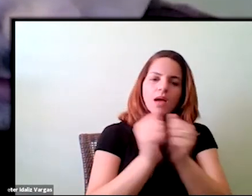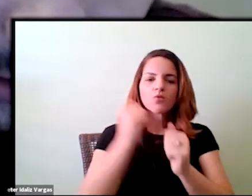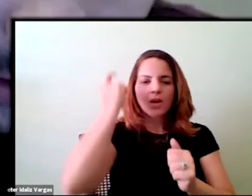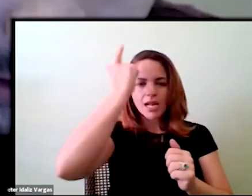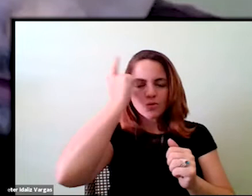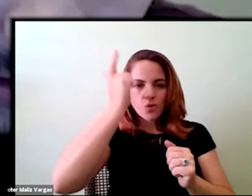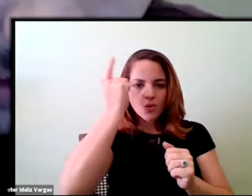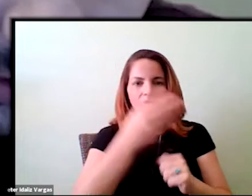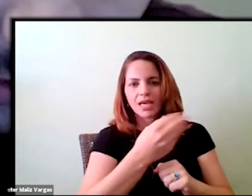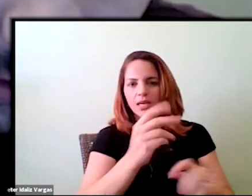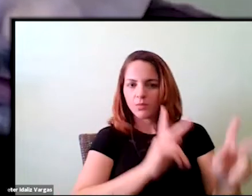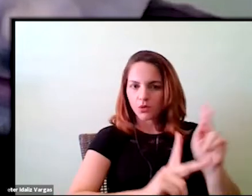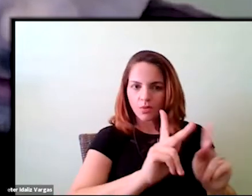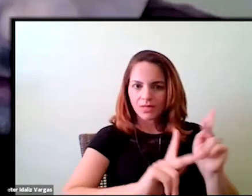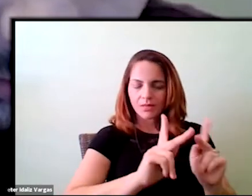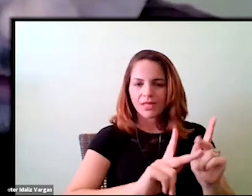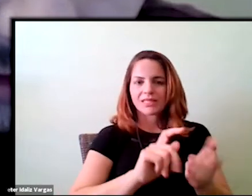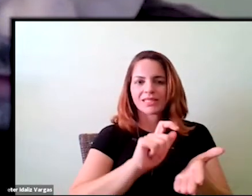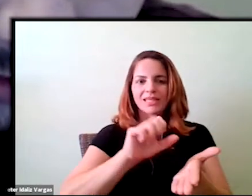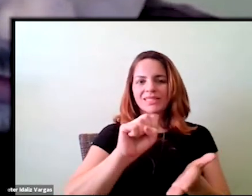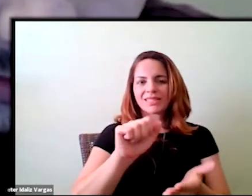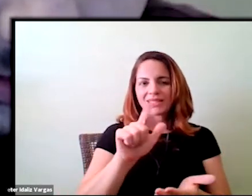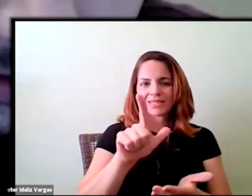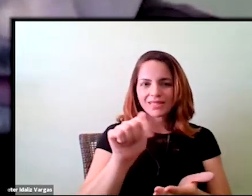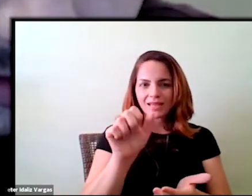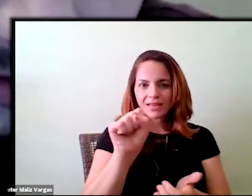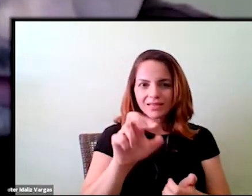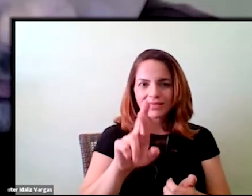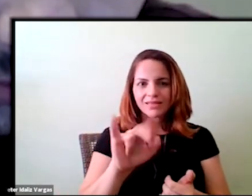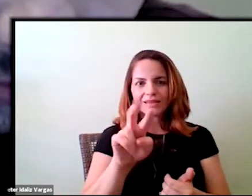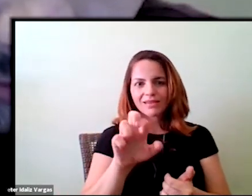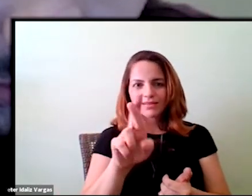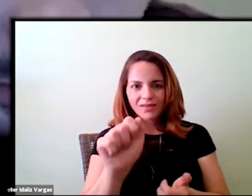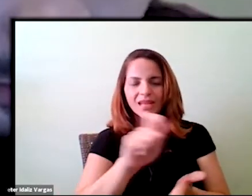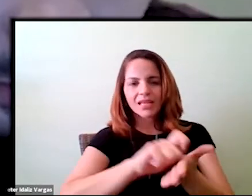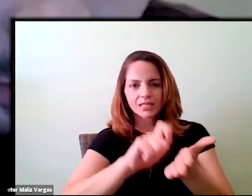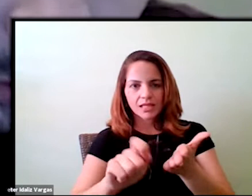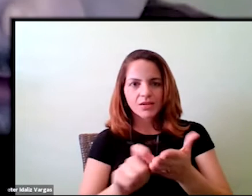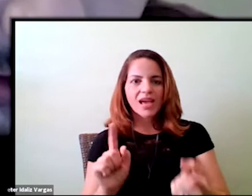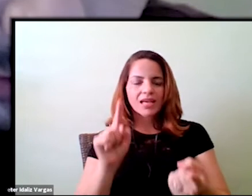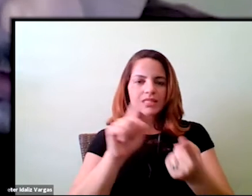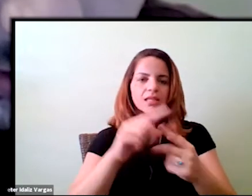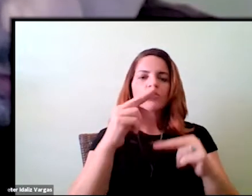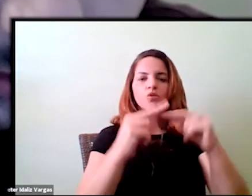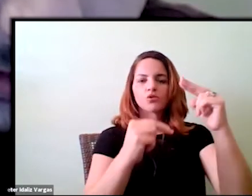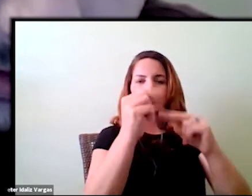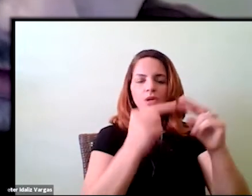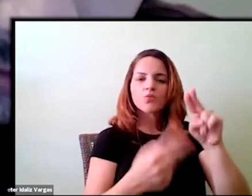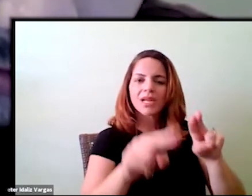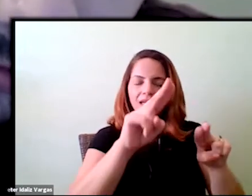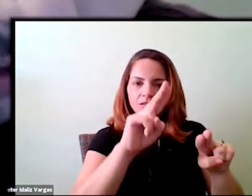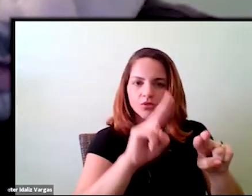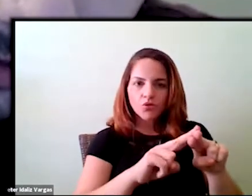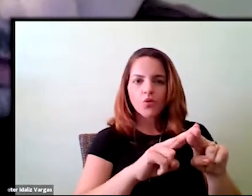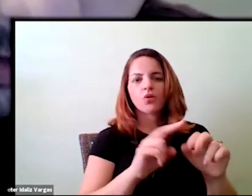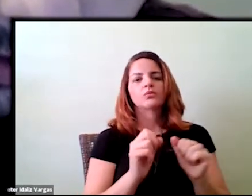decolonized logic and turn until they ultimately construct a nation of truth or cut you until you bleed